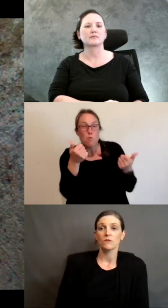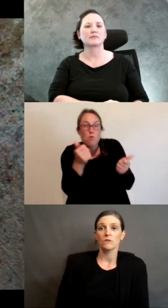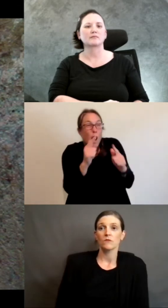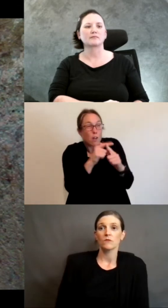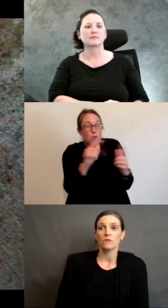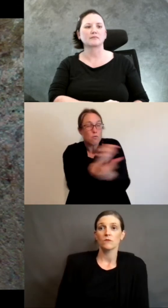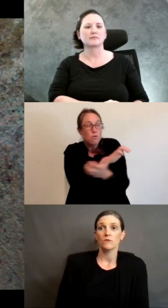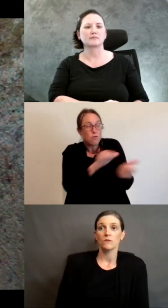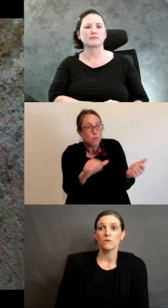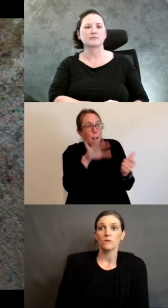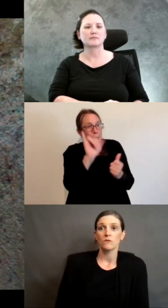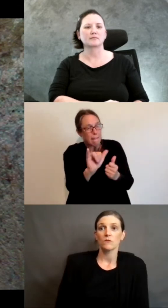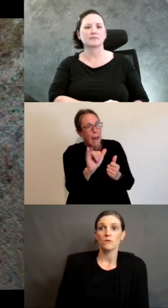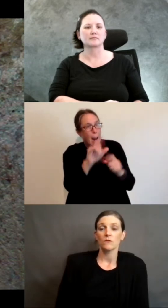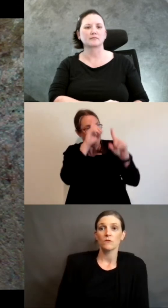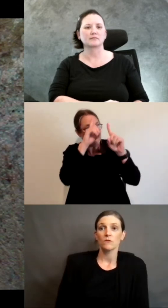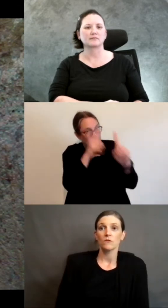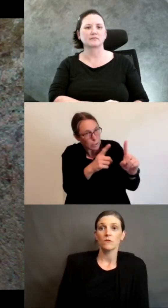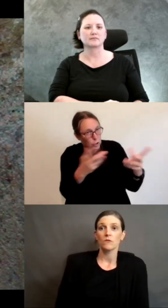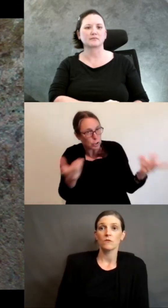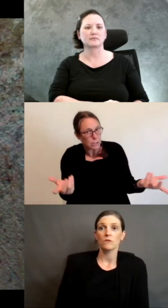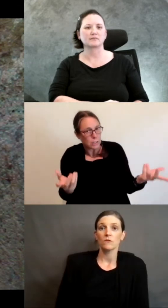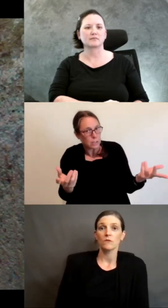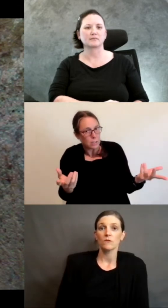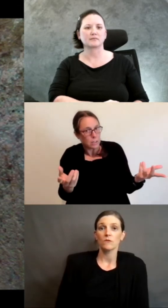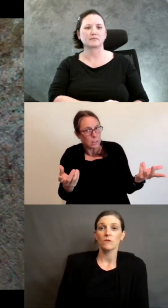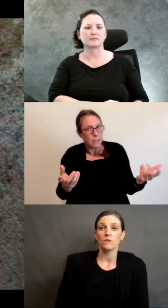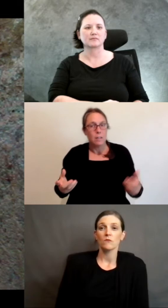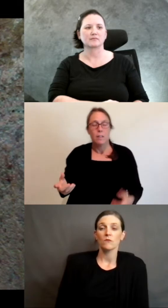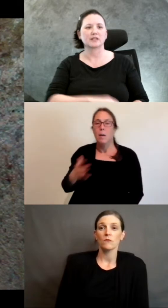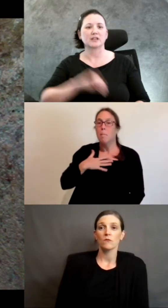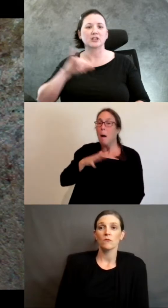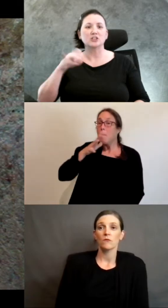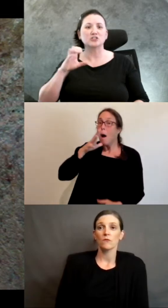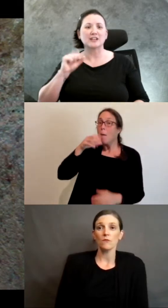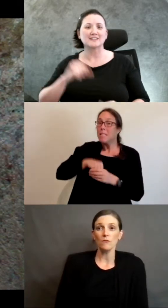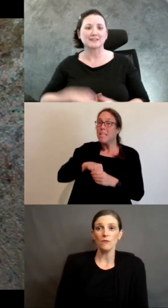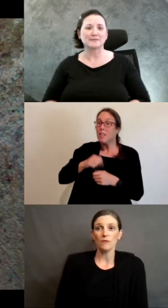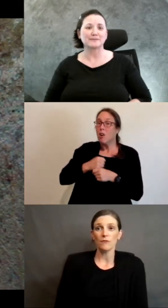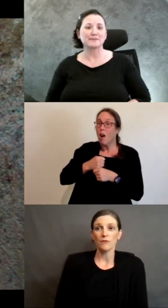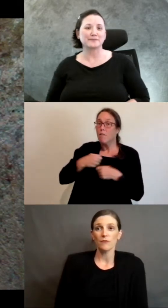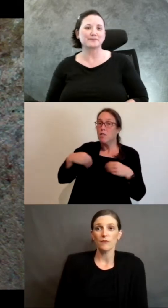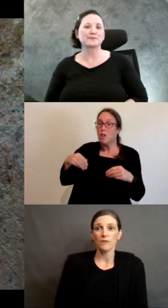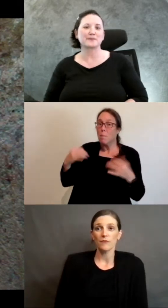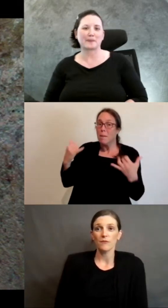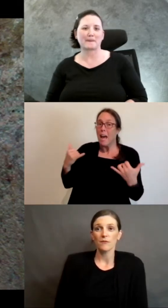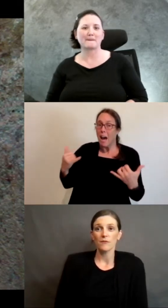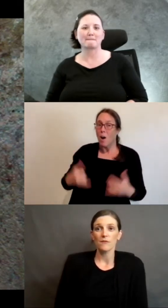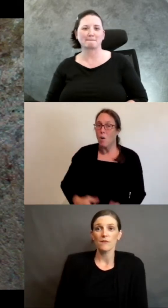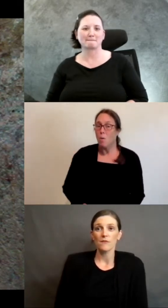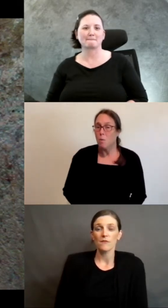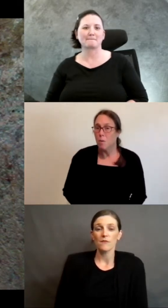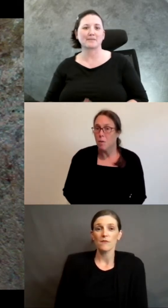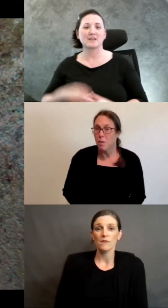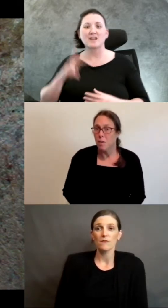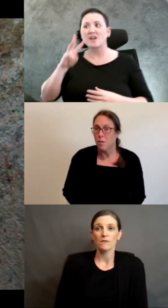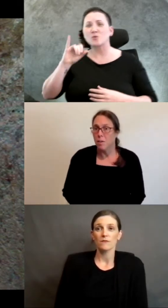the upbeat right now. Well, we've got to stop them. Let's go, hurry! This